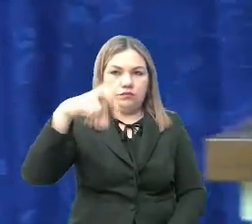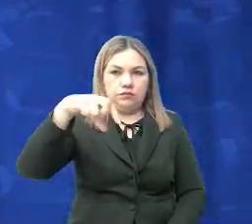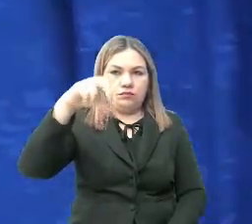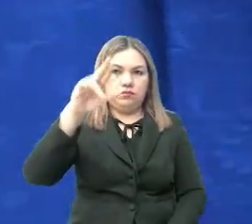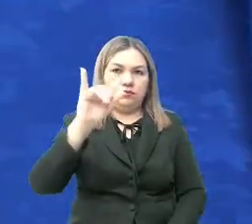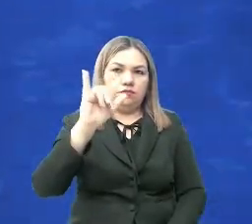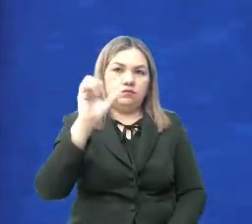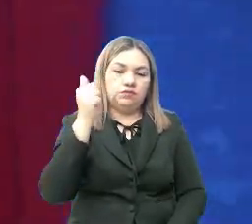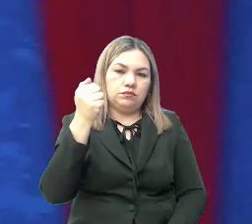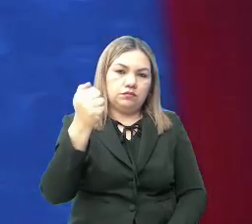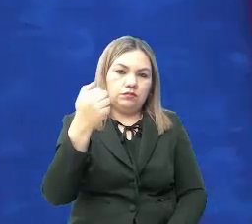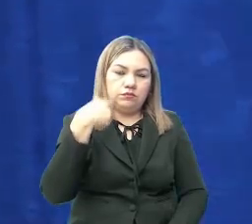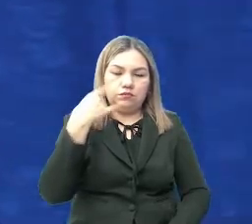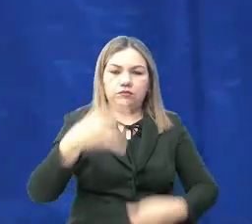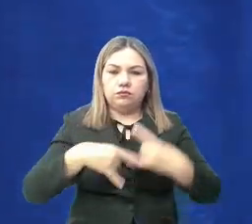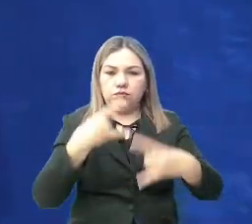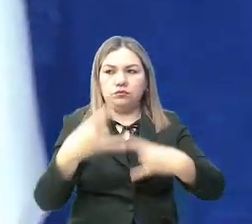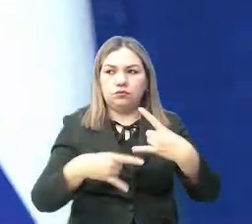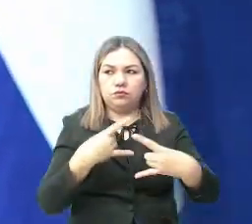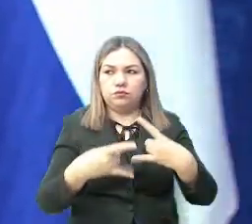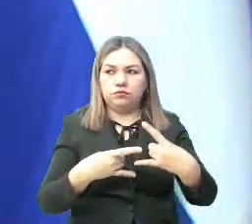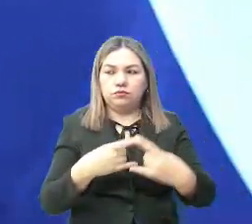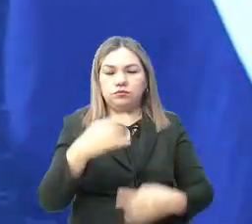But let's speak